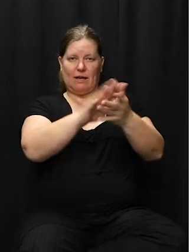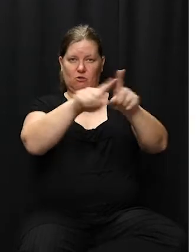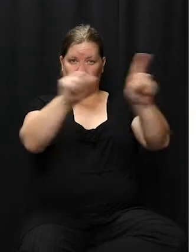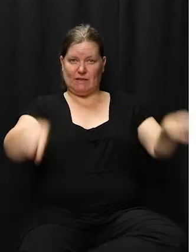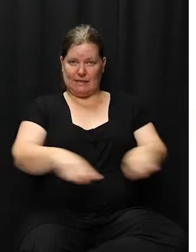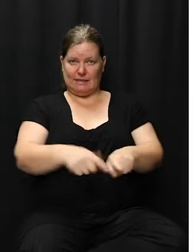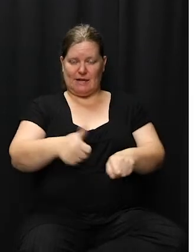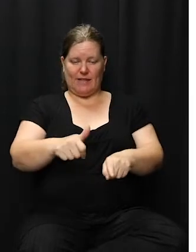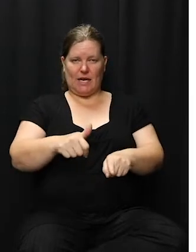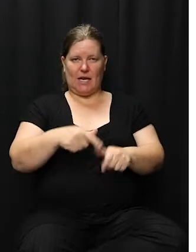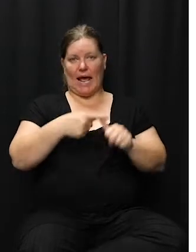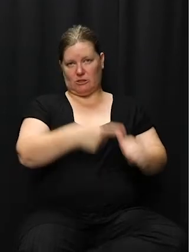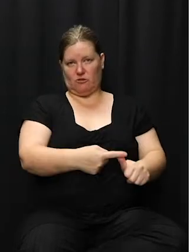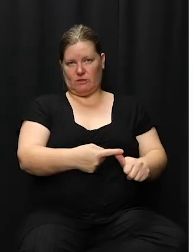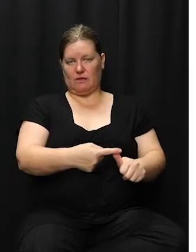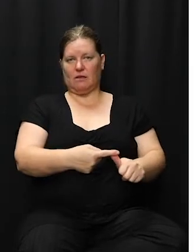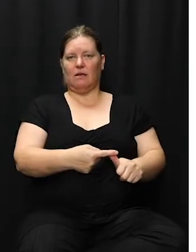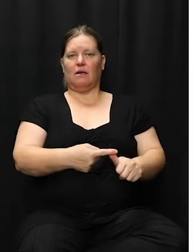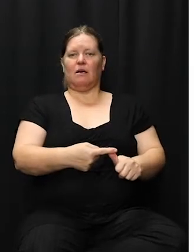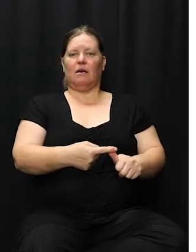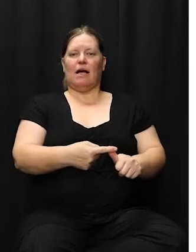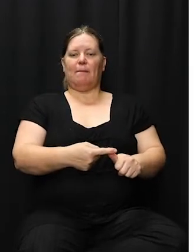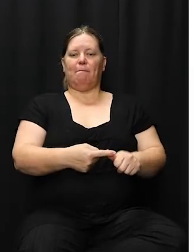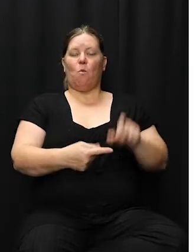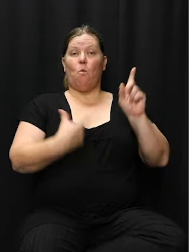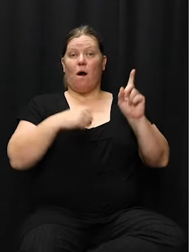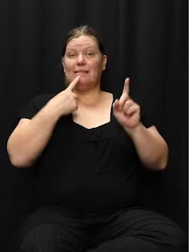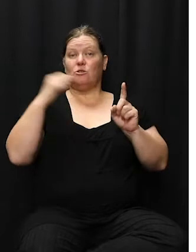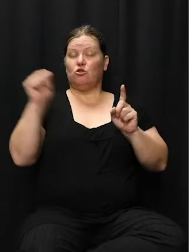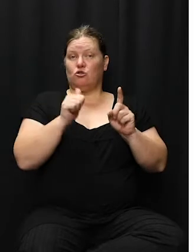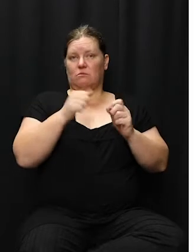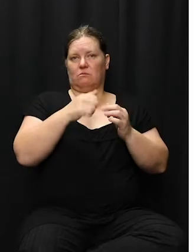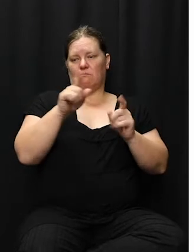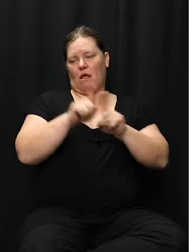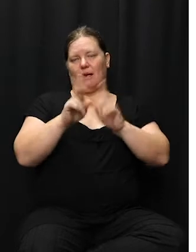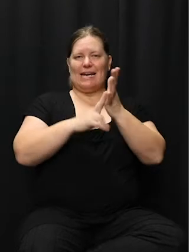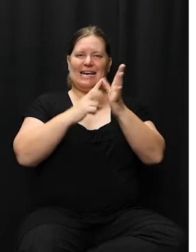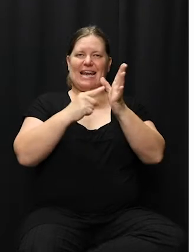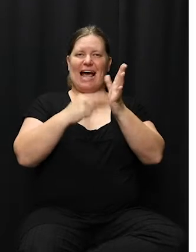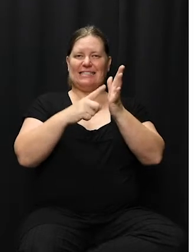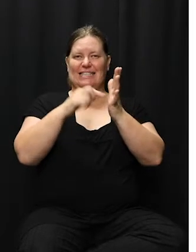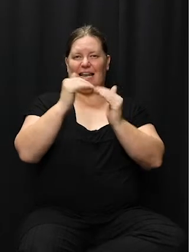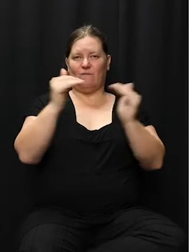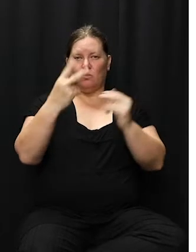cassette, and they look at someone signing on the screen, and then they answer.